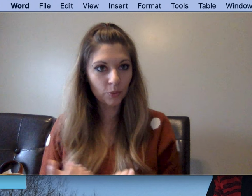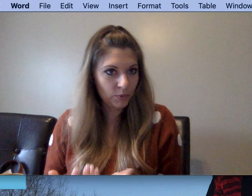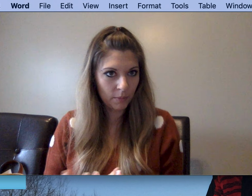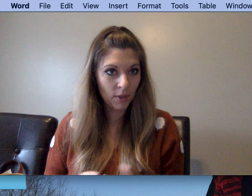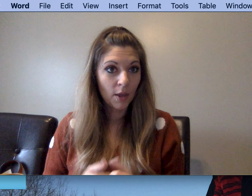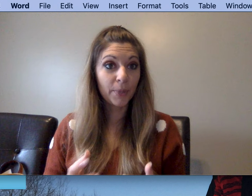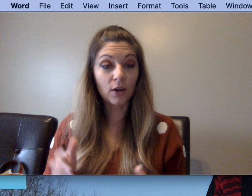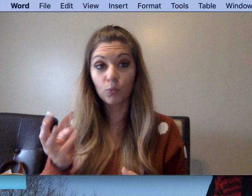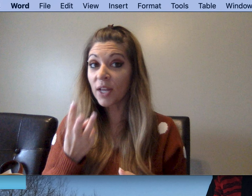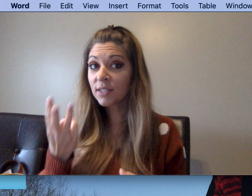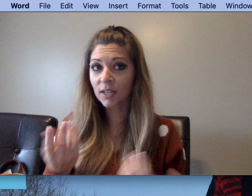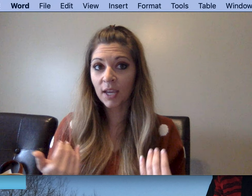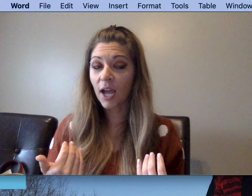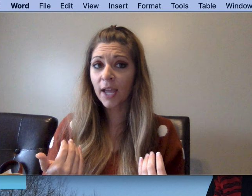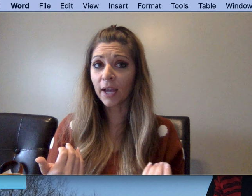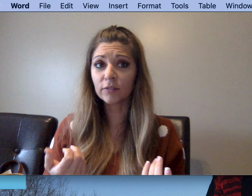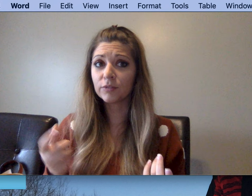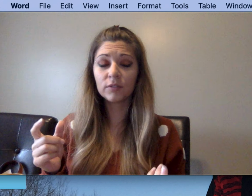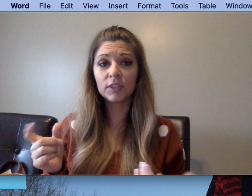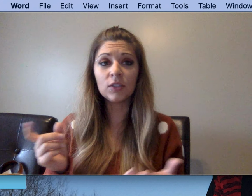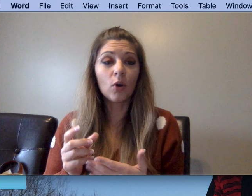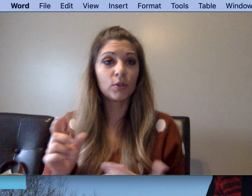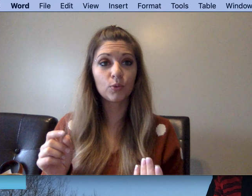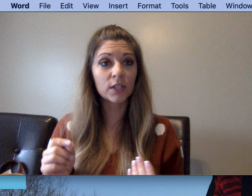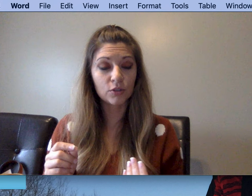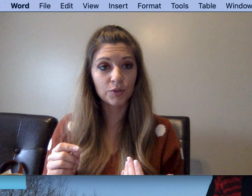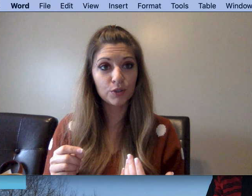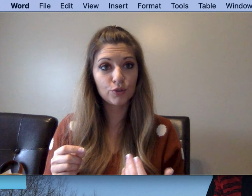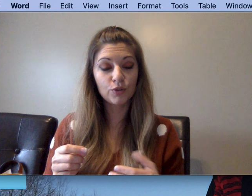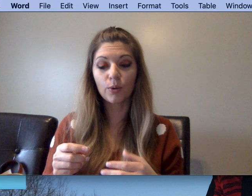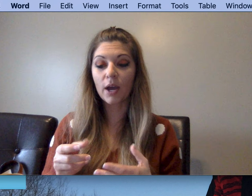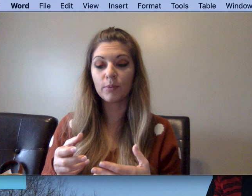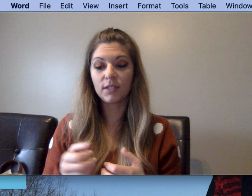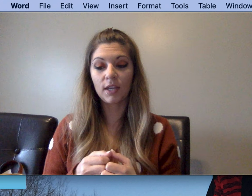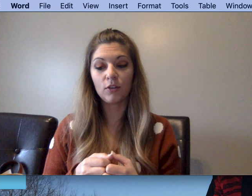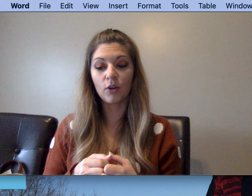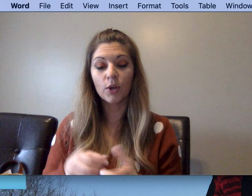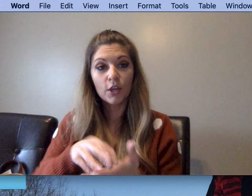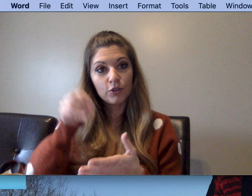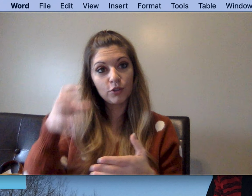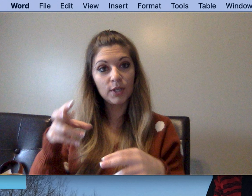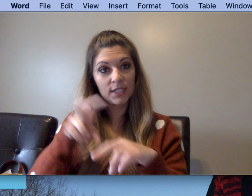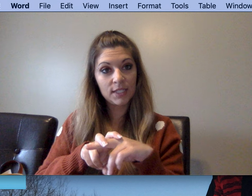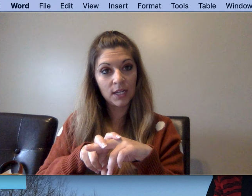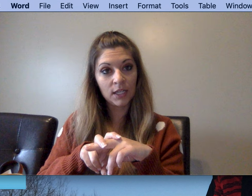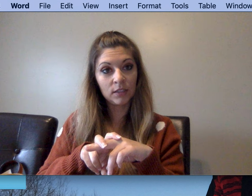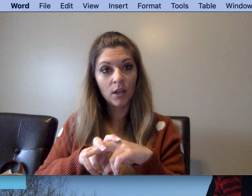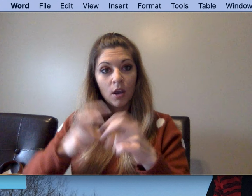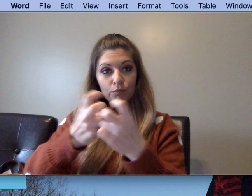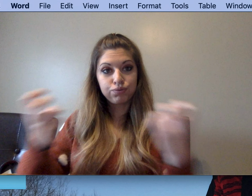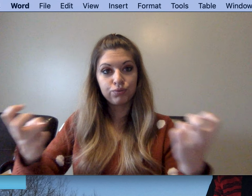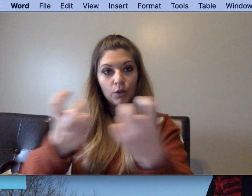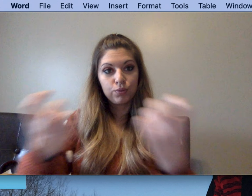show them. But on Wednesday night, I have almost 20 students. So I would say, students